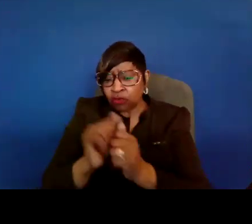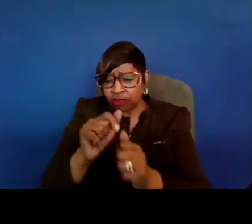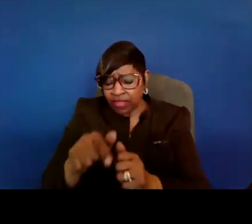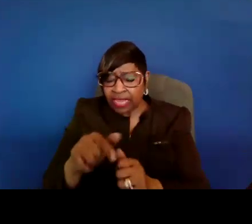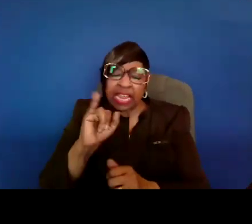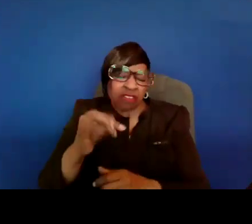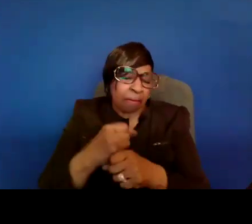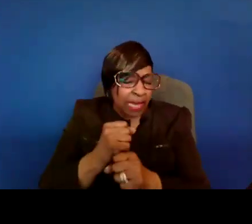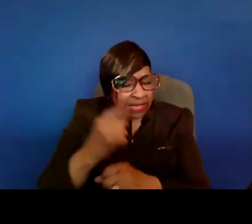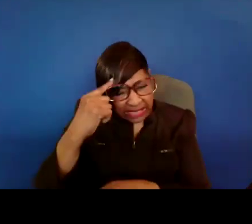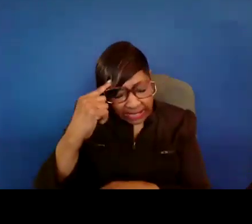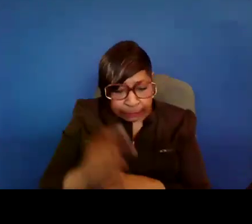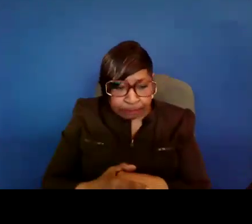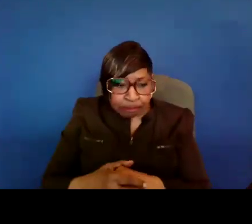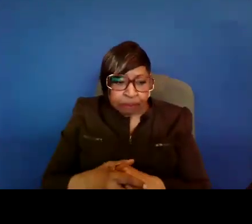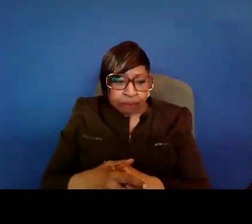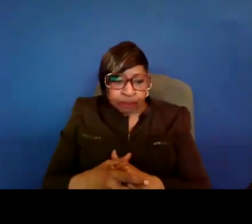sense.